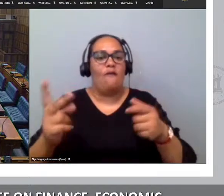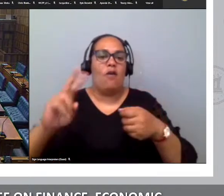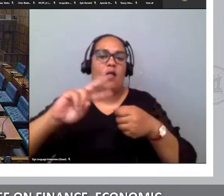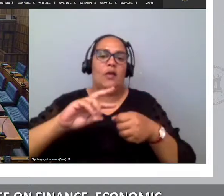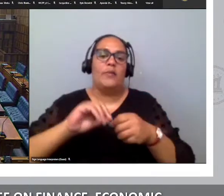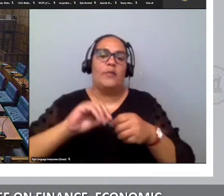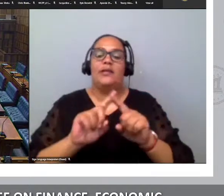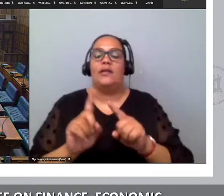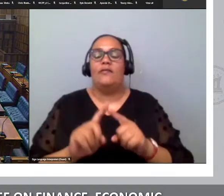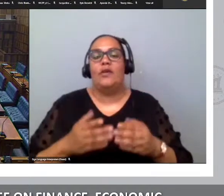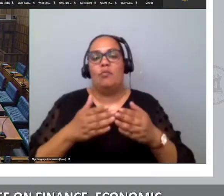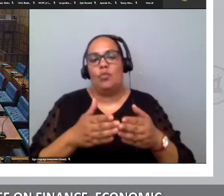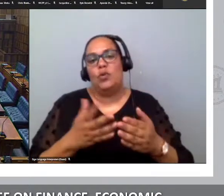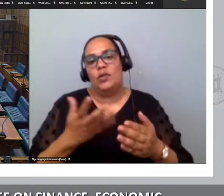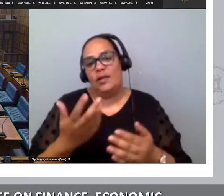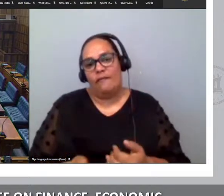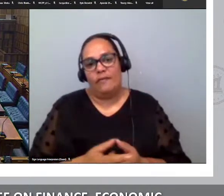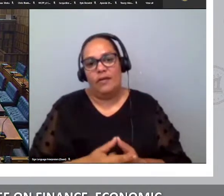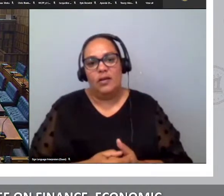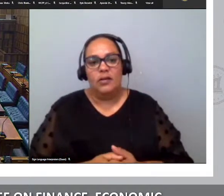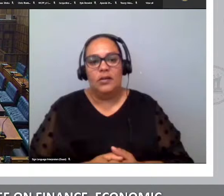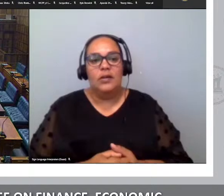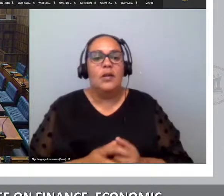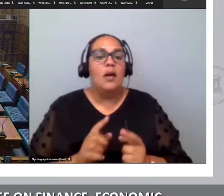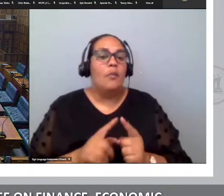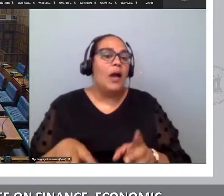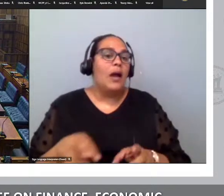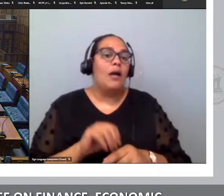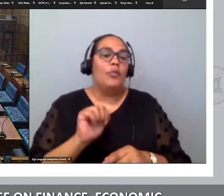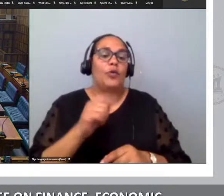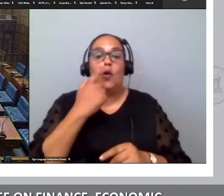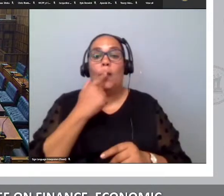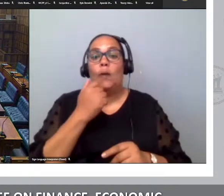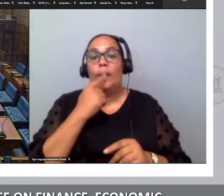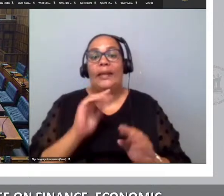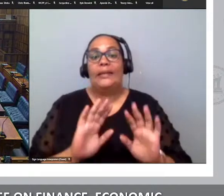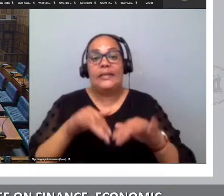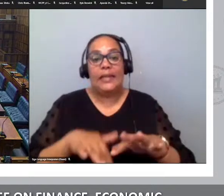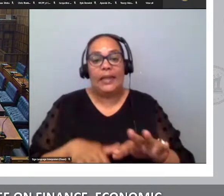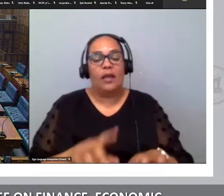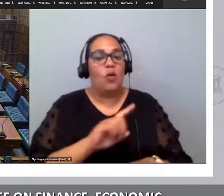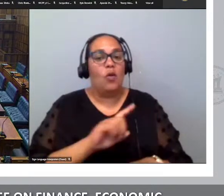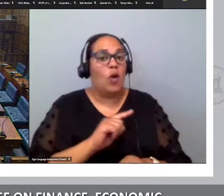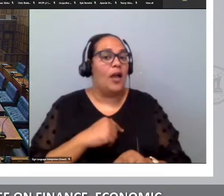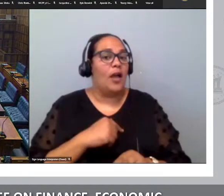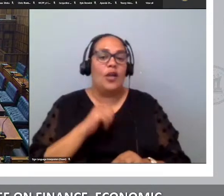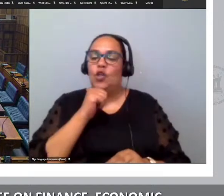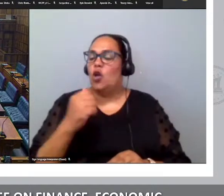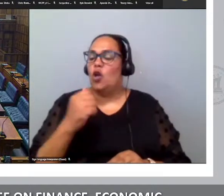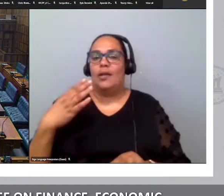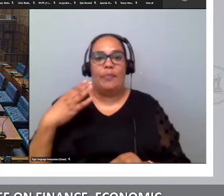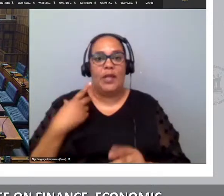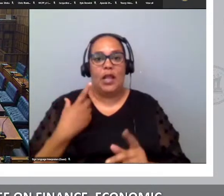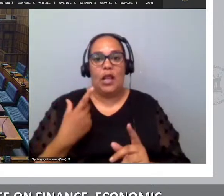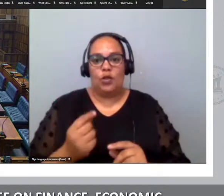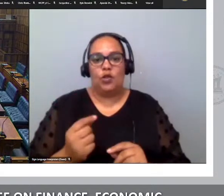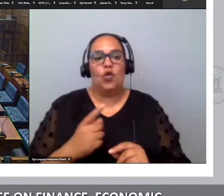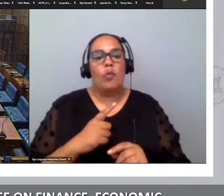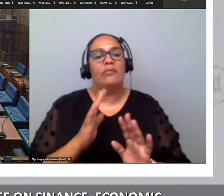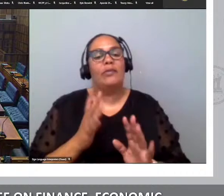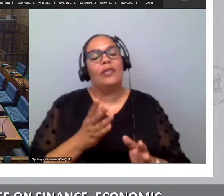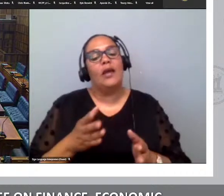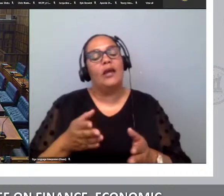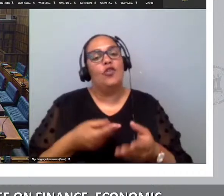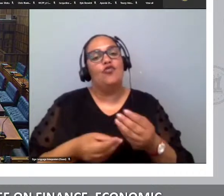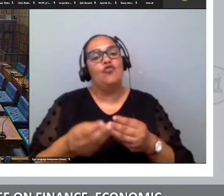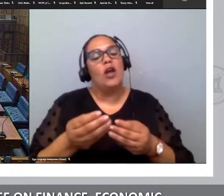different ports um in regard to the Red Sea and why we are not capitalizing generally these trade routes are